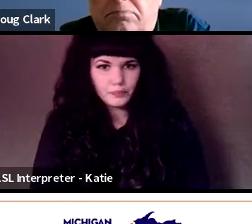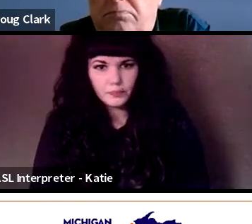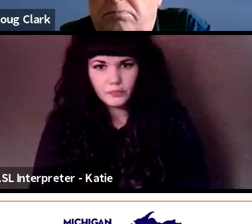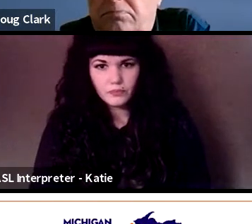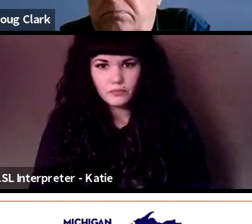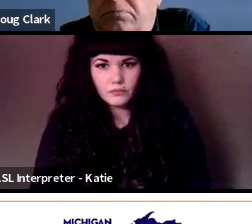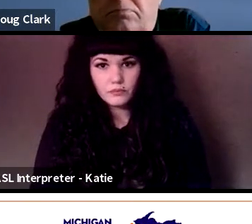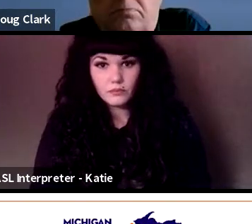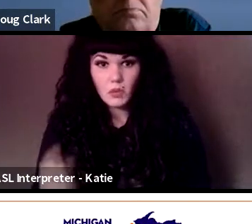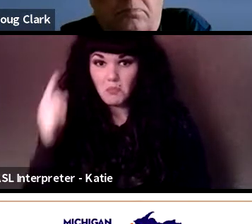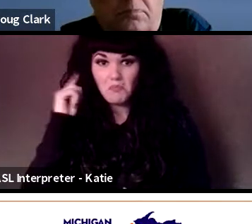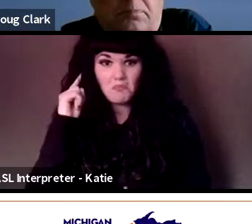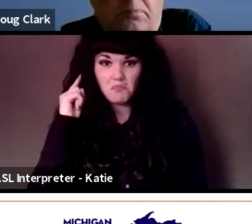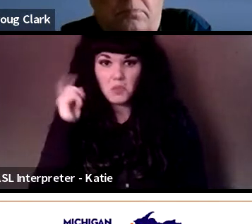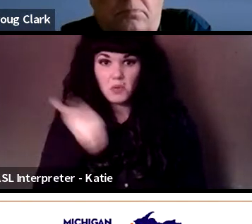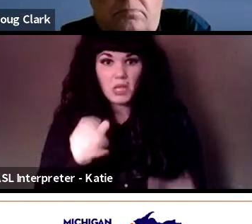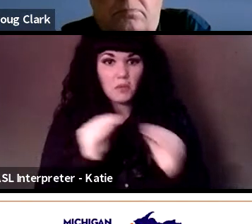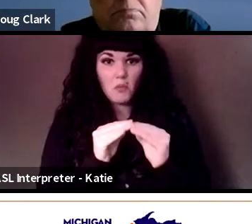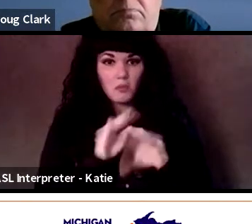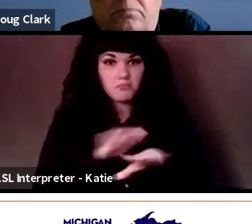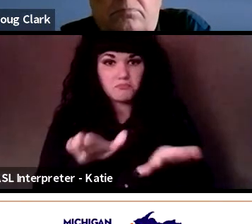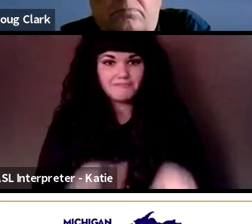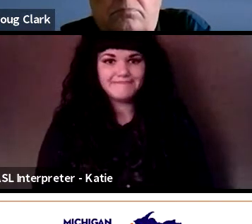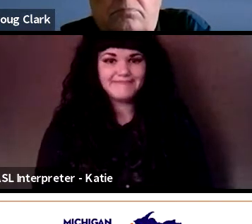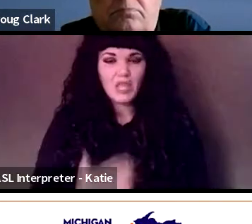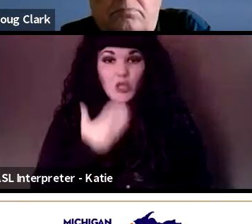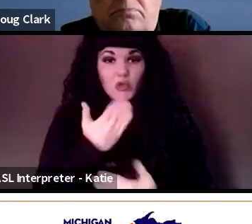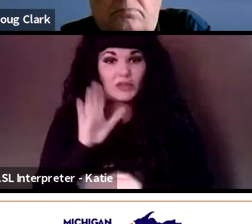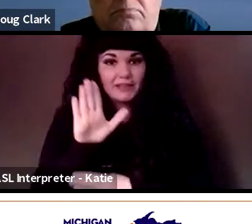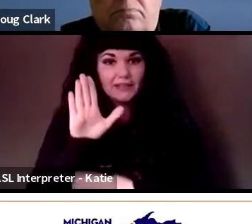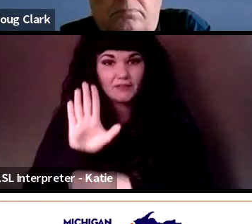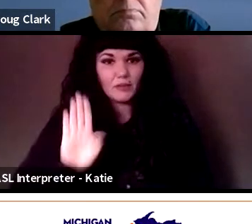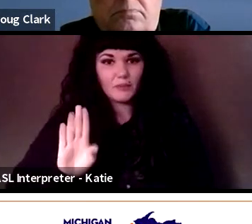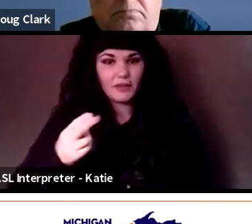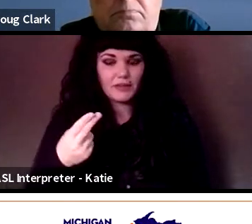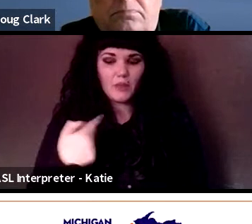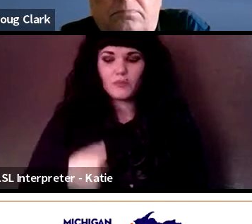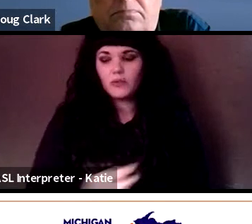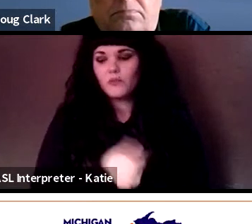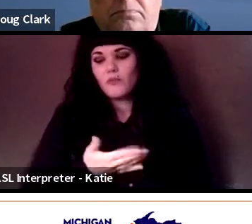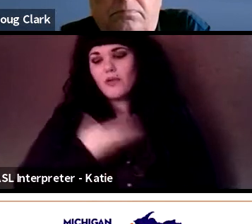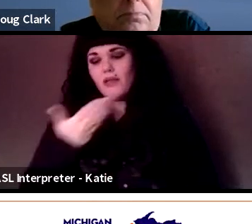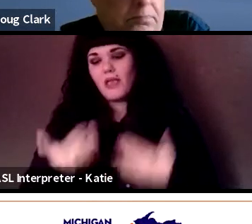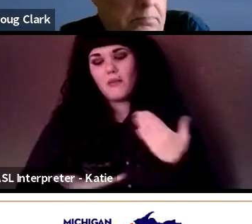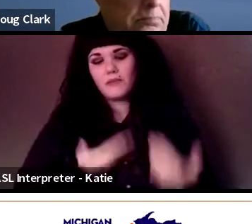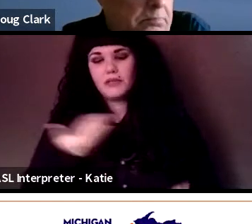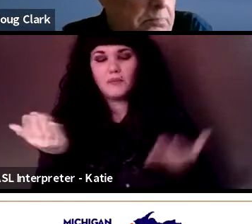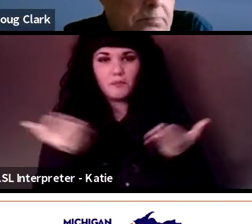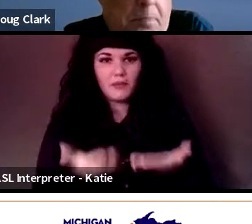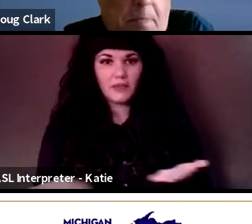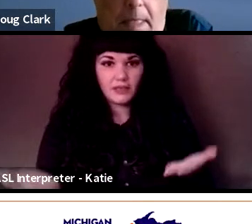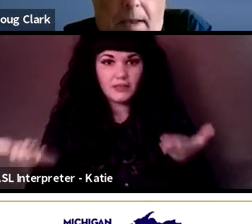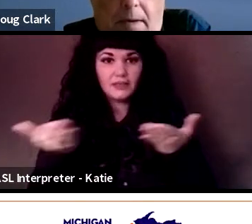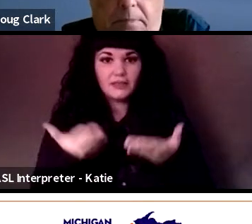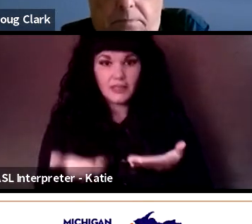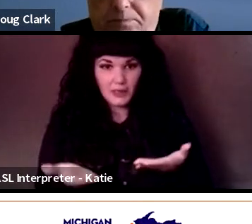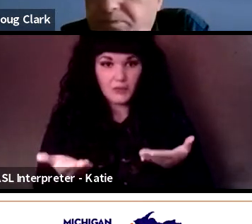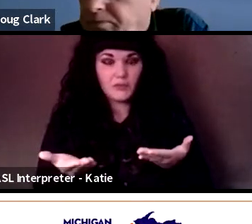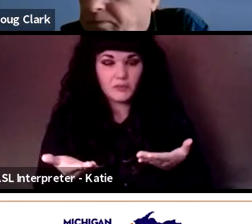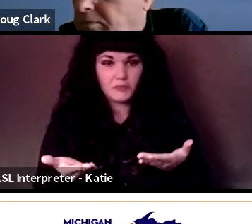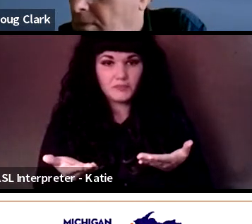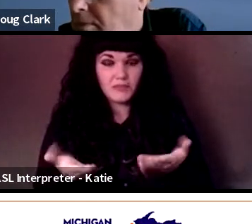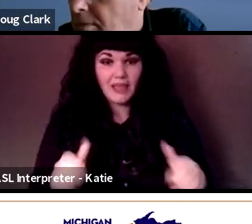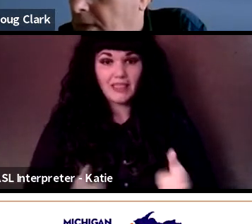Okay, I don't hear it anymore. So good afternoon, Benton Harbor. We're happy to be here both in person and virtual. Thank you for